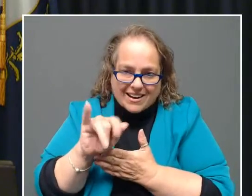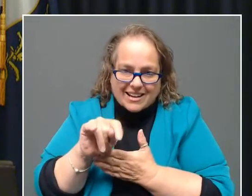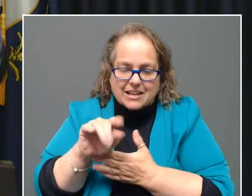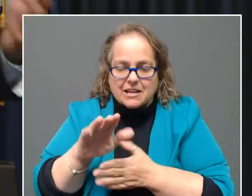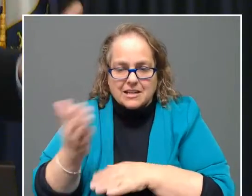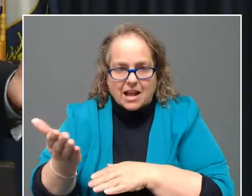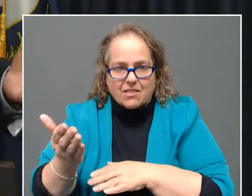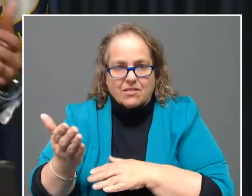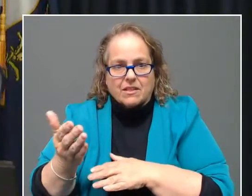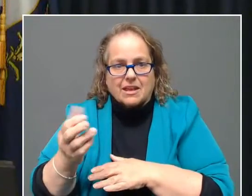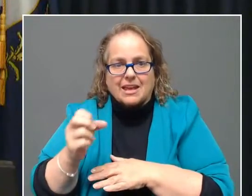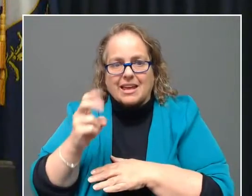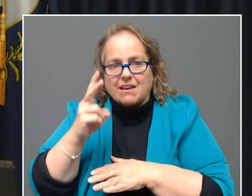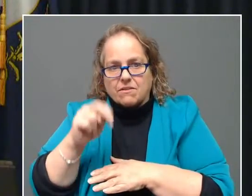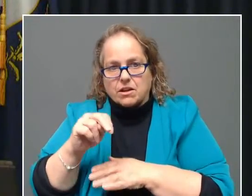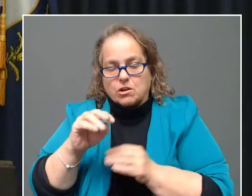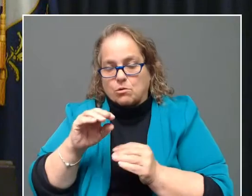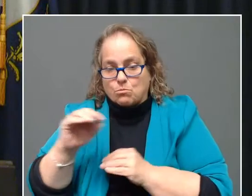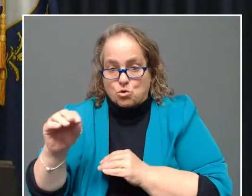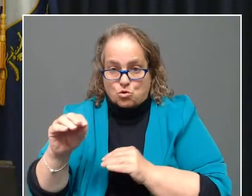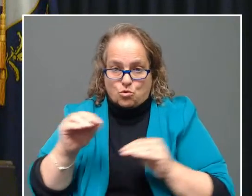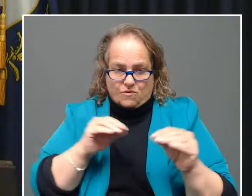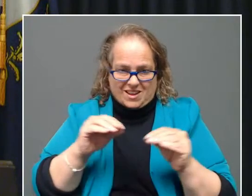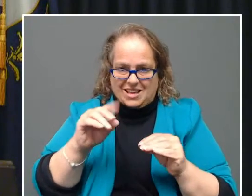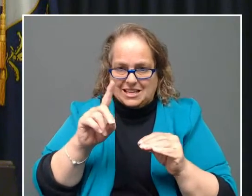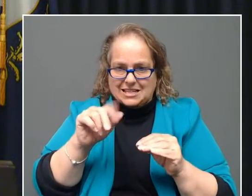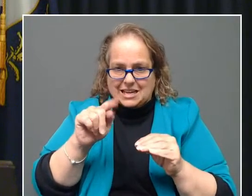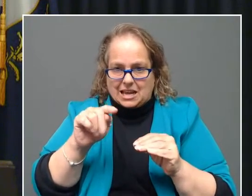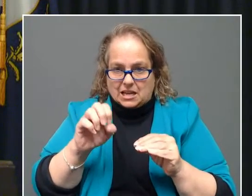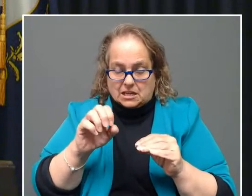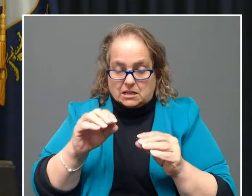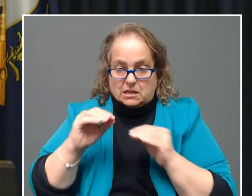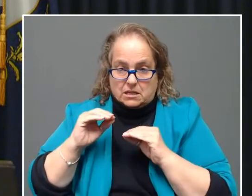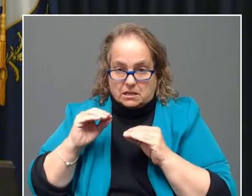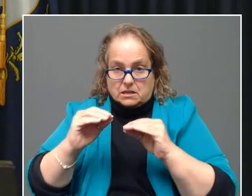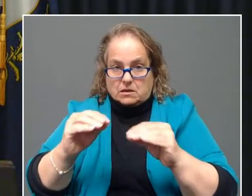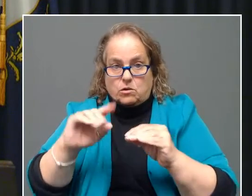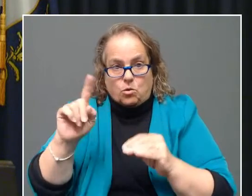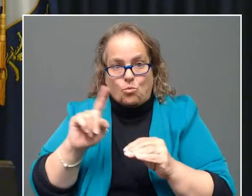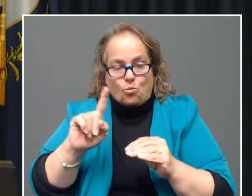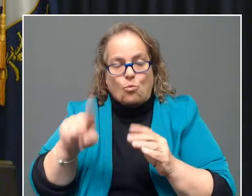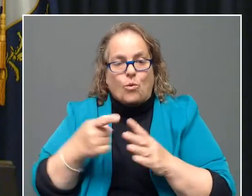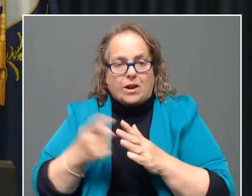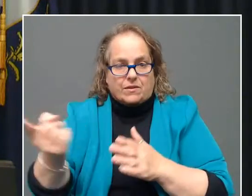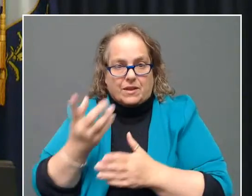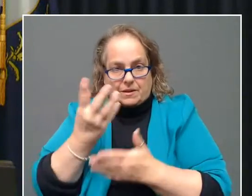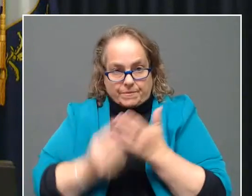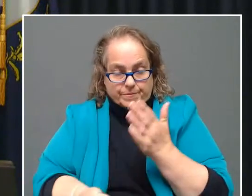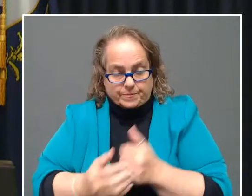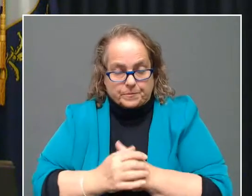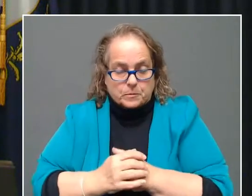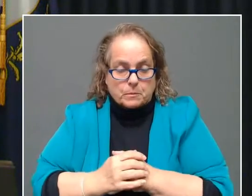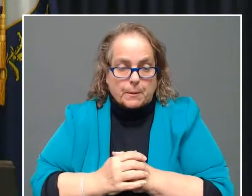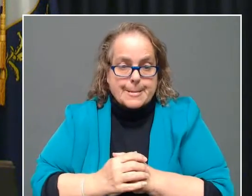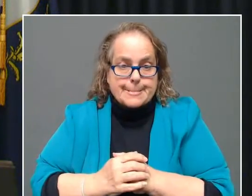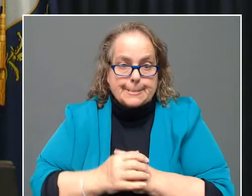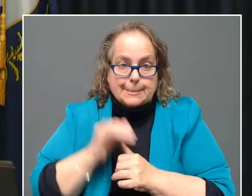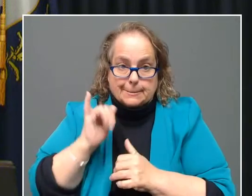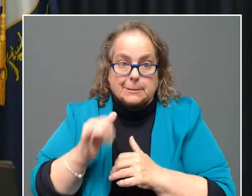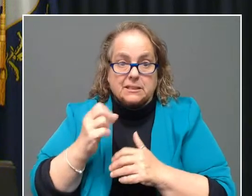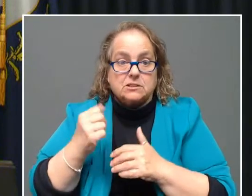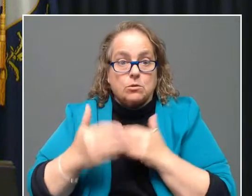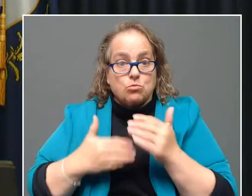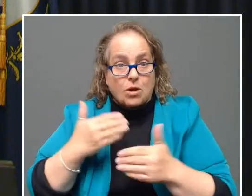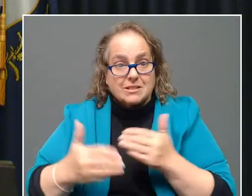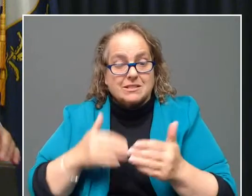potentially either backwards or forwards. This is the process that we